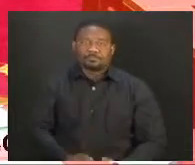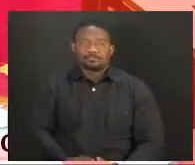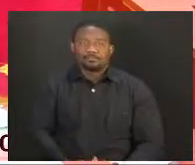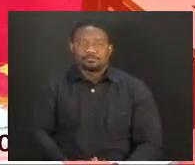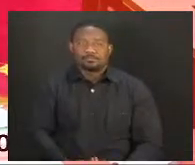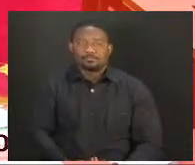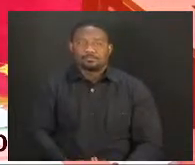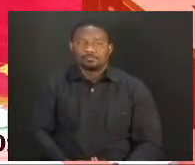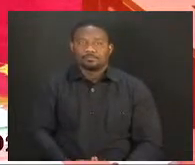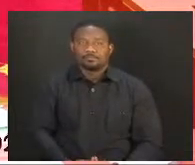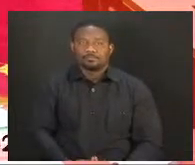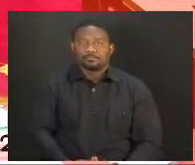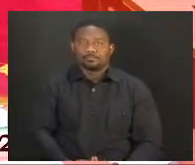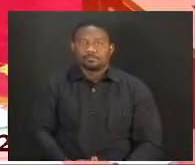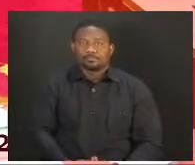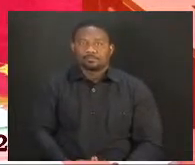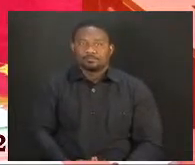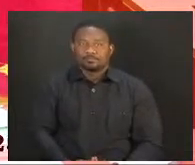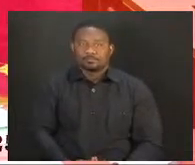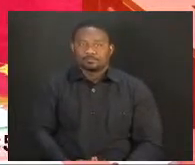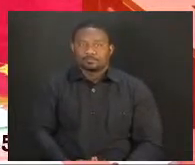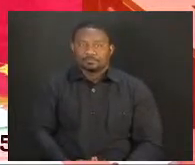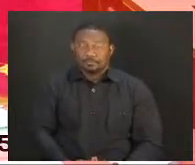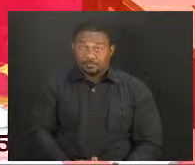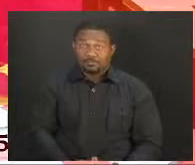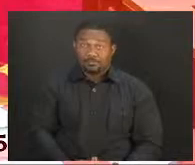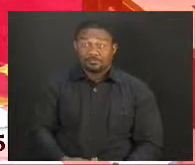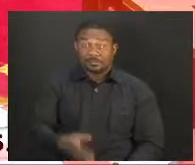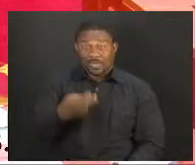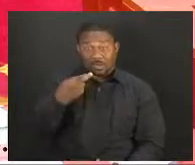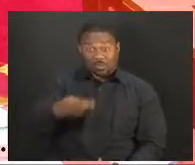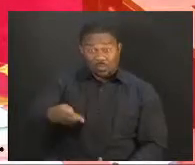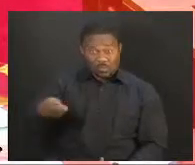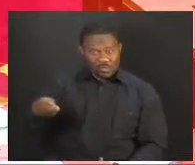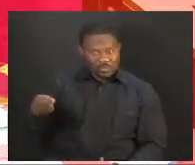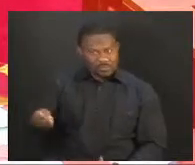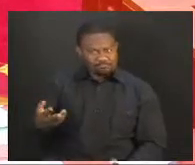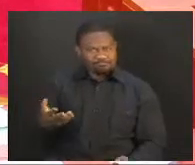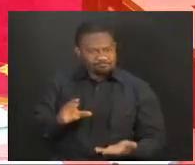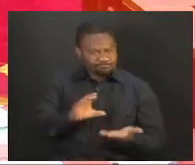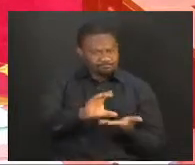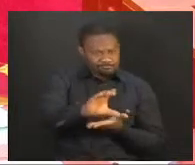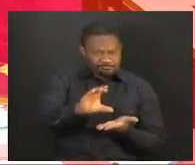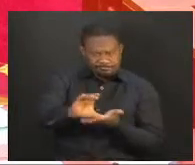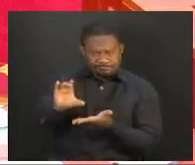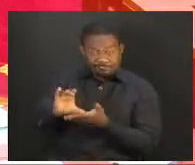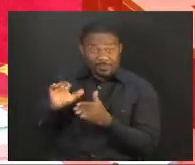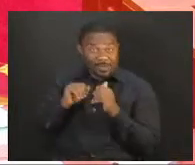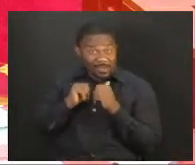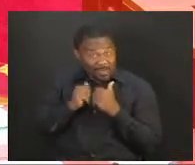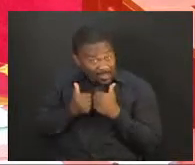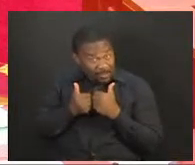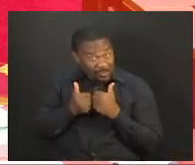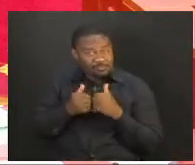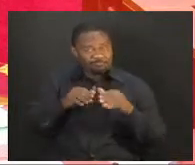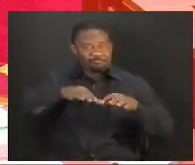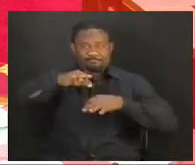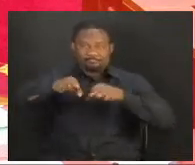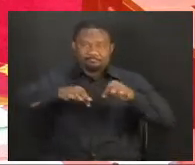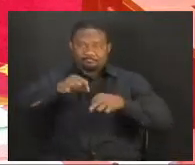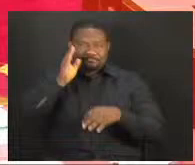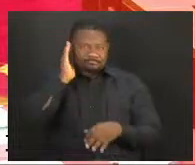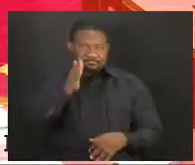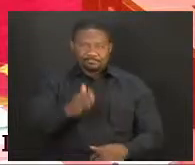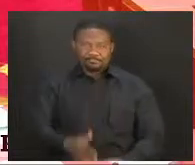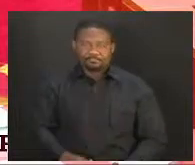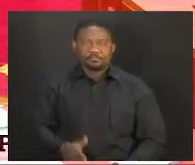Speaker, I now take you to how these resources will be allocated in the year 2025. Mr. Speaker,